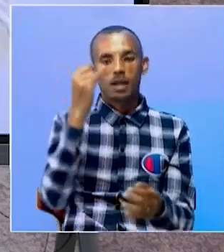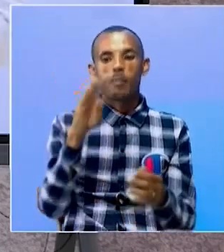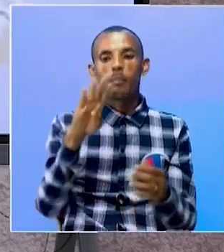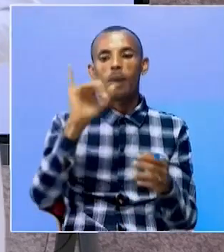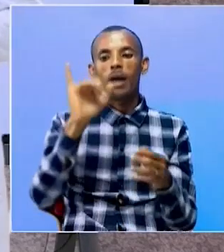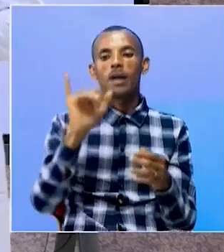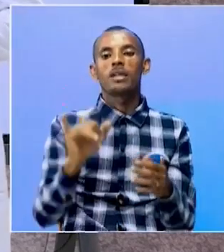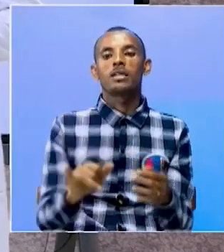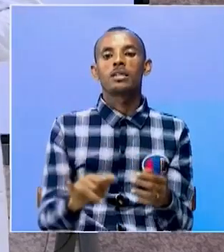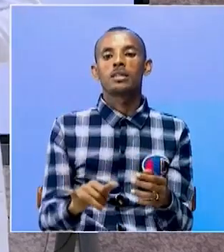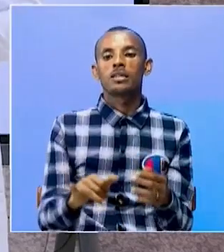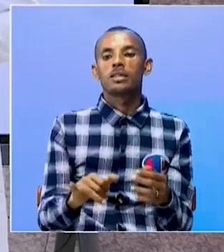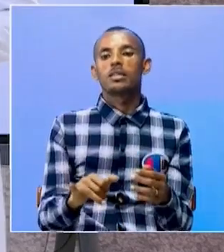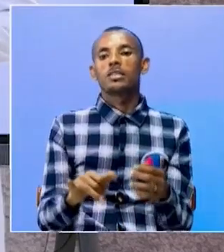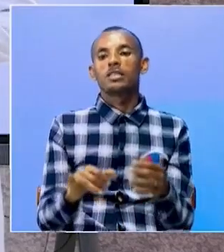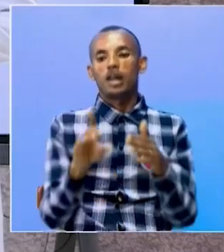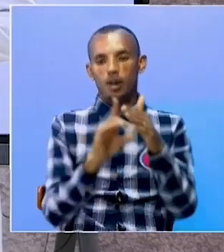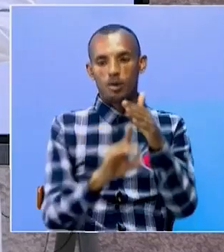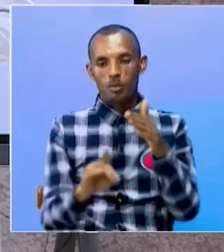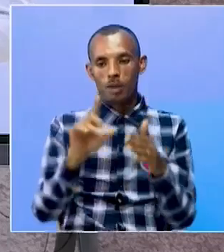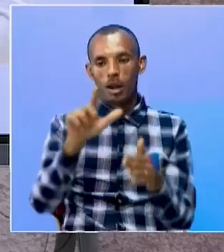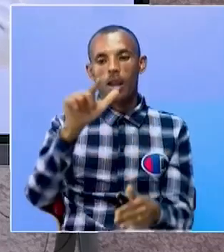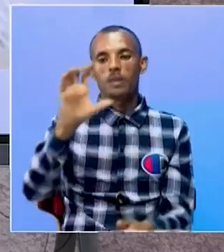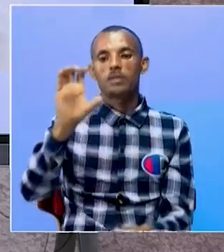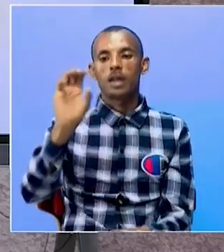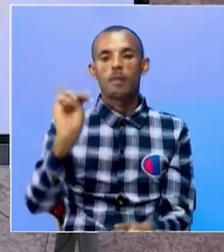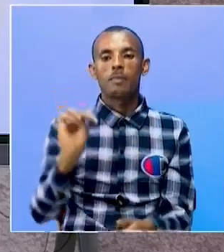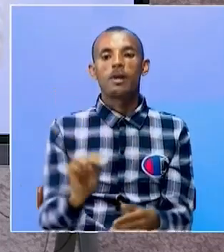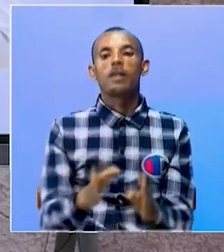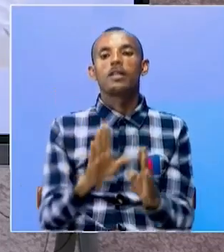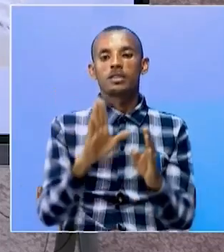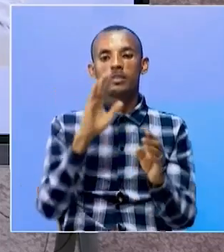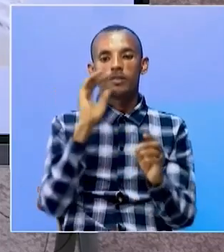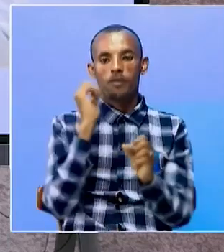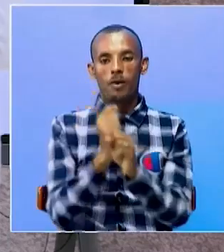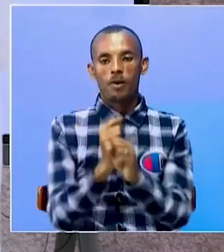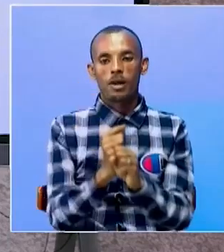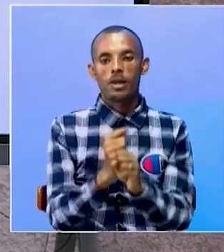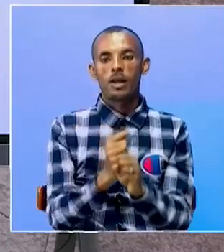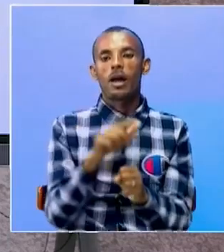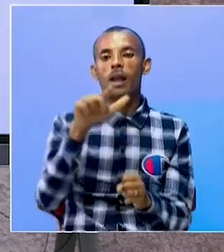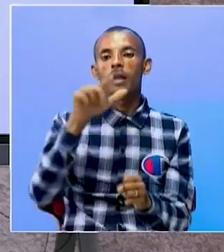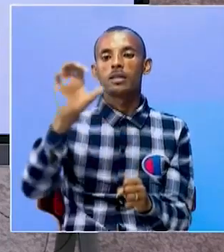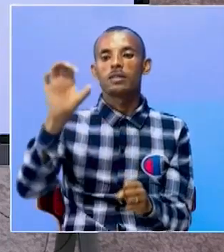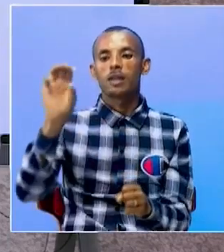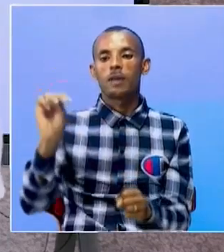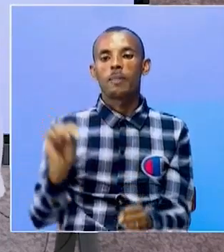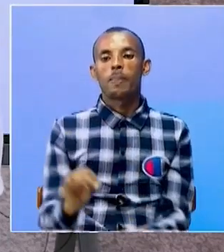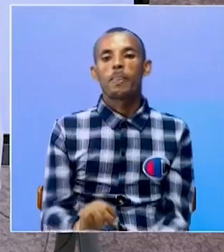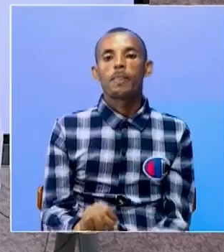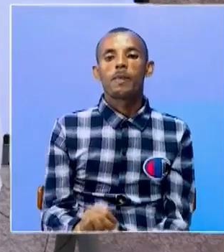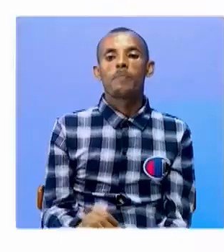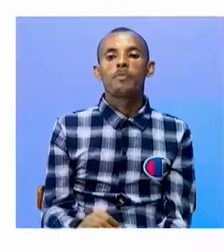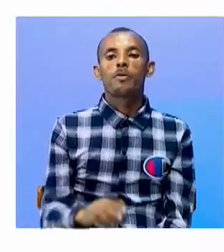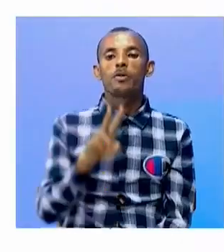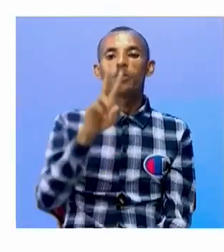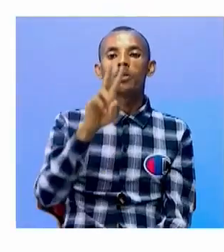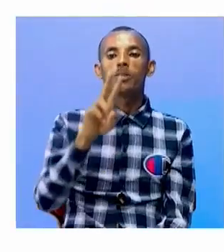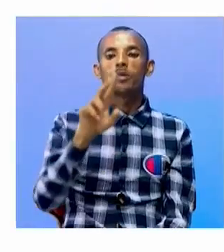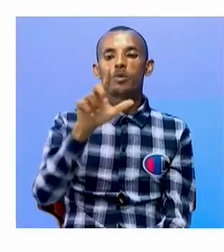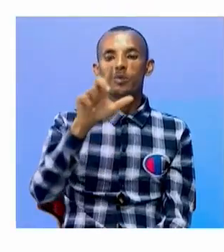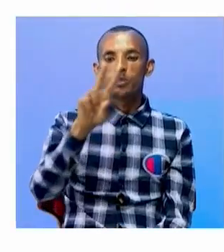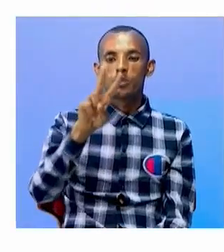its LCM. That's the procedure. So let's first find the LCM. The LCM of 2,